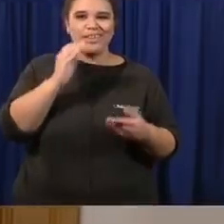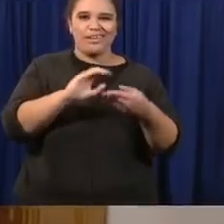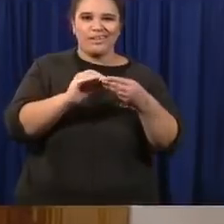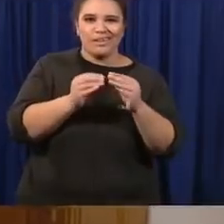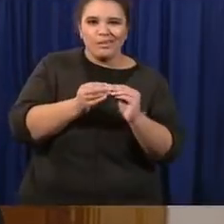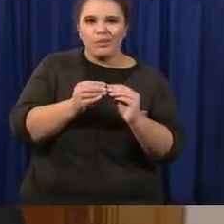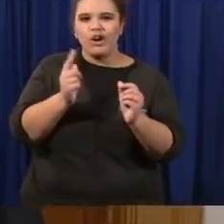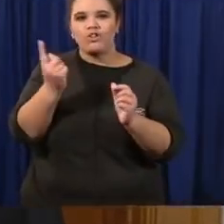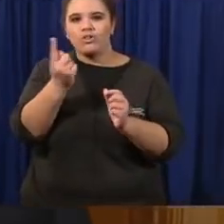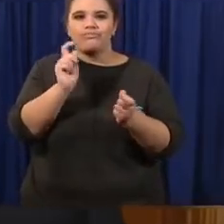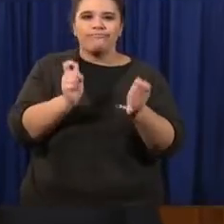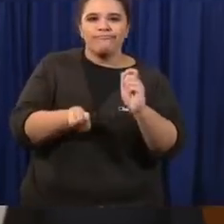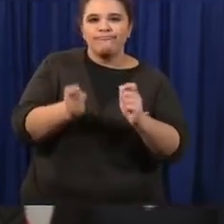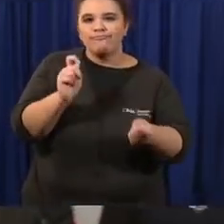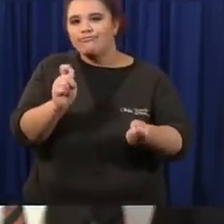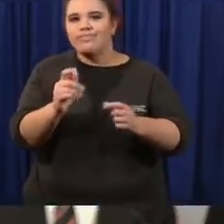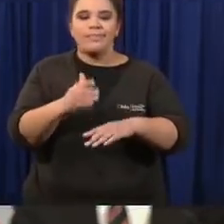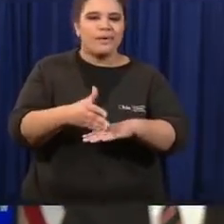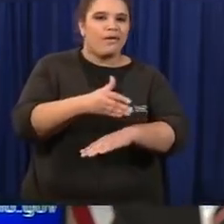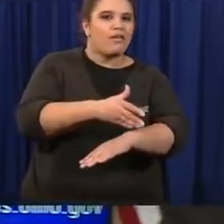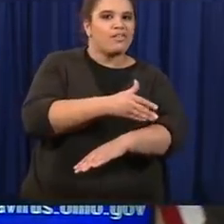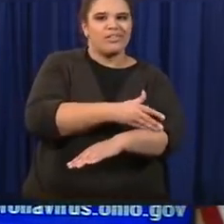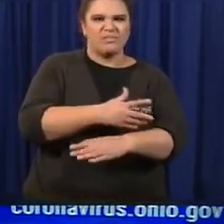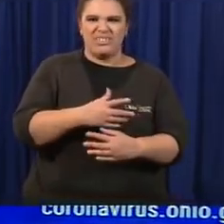Maybe that's for Dr. Acton.